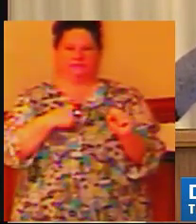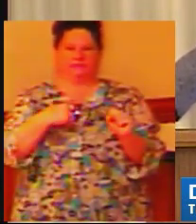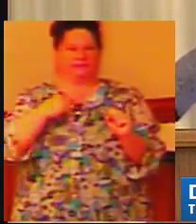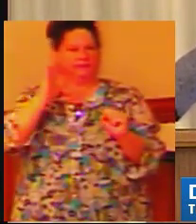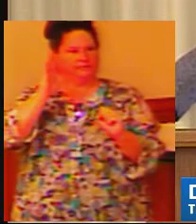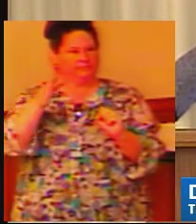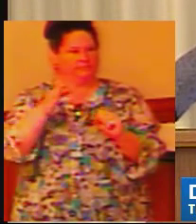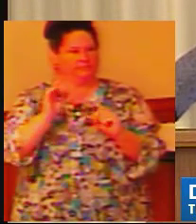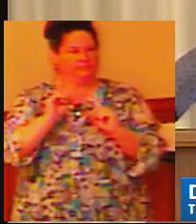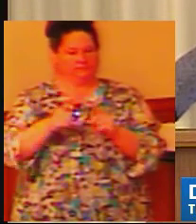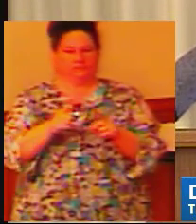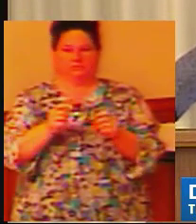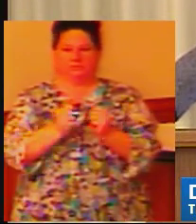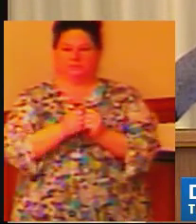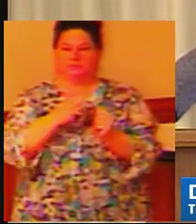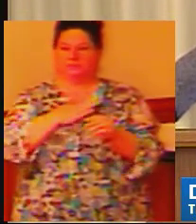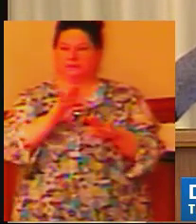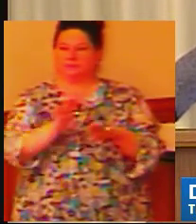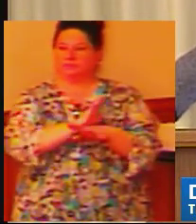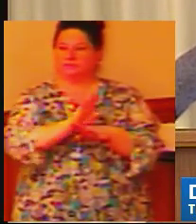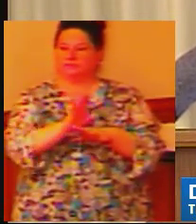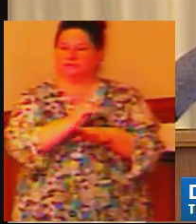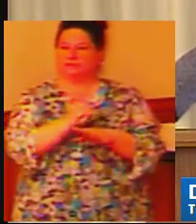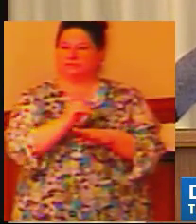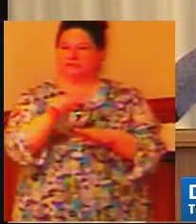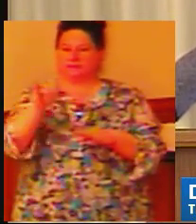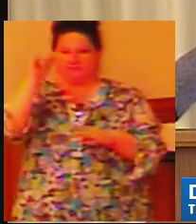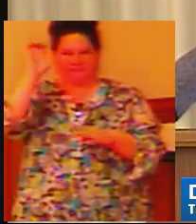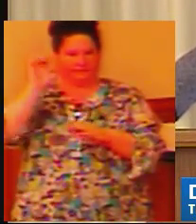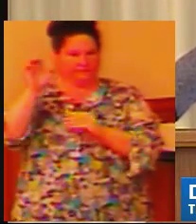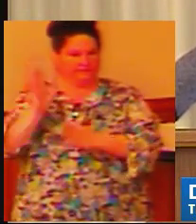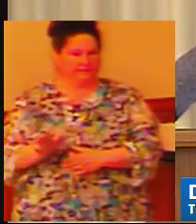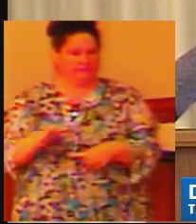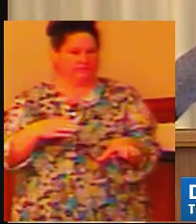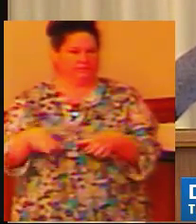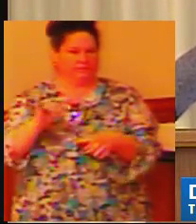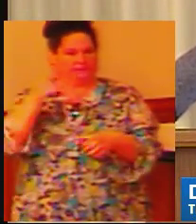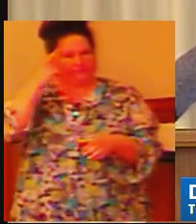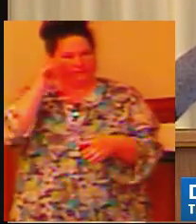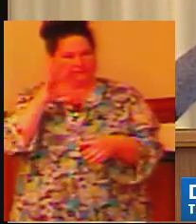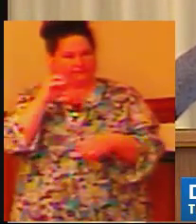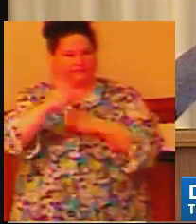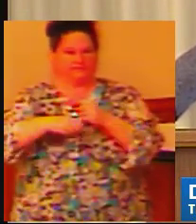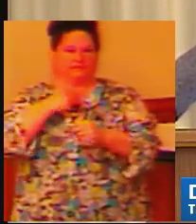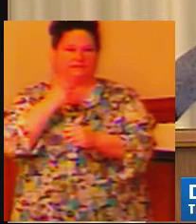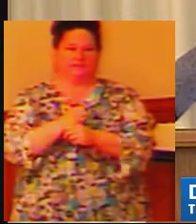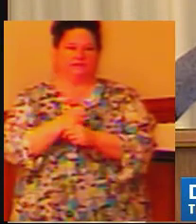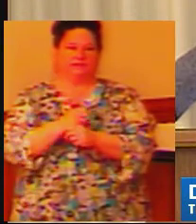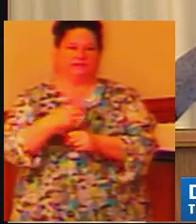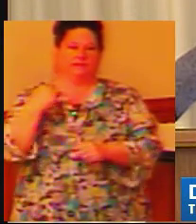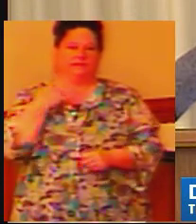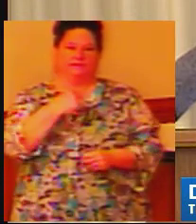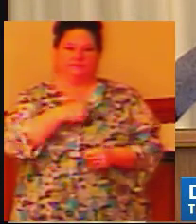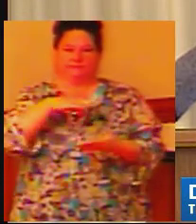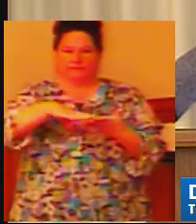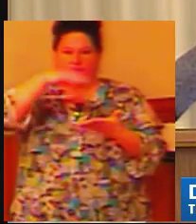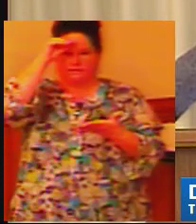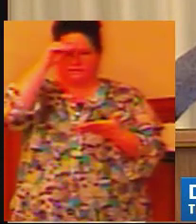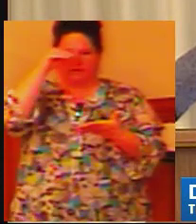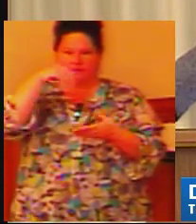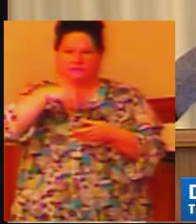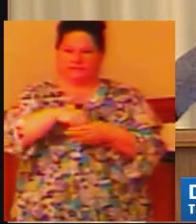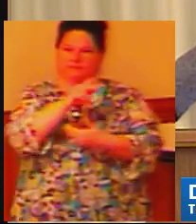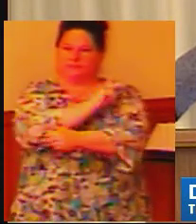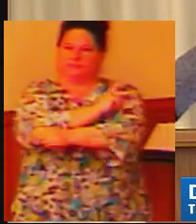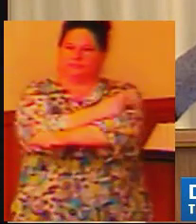will go about my business. And he did that for, 50 years. And that, as we find in the